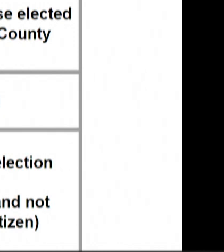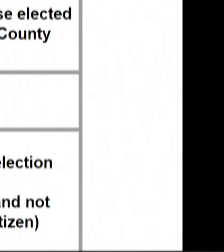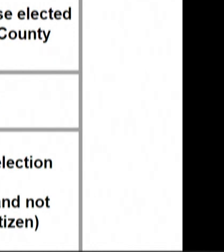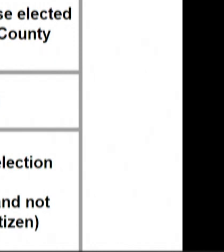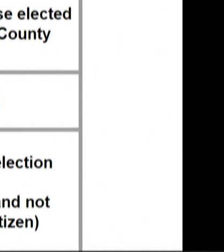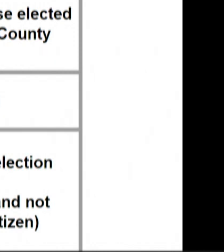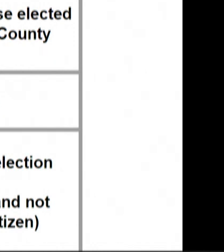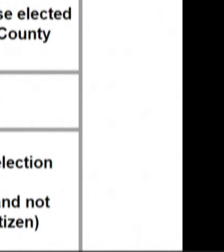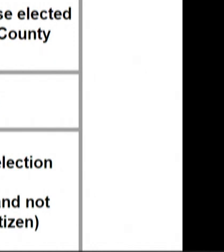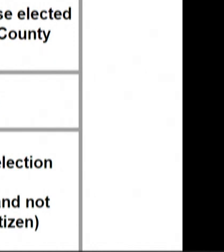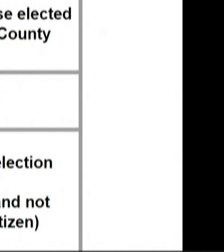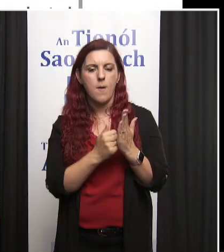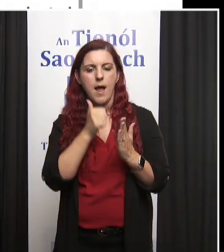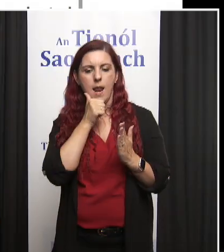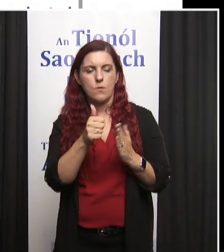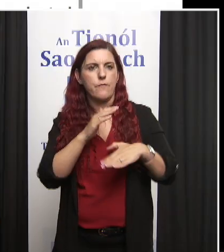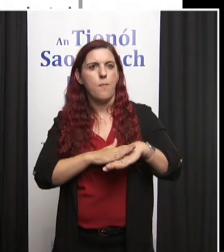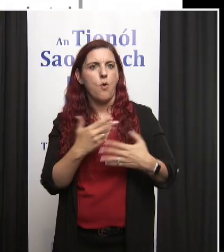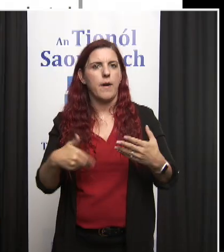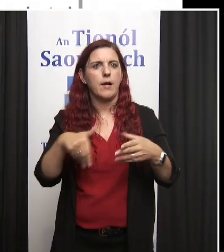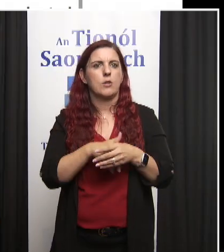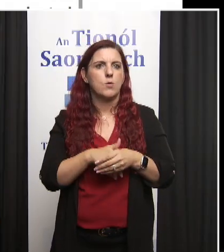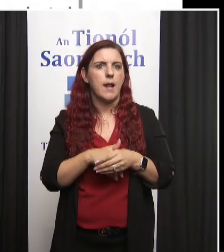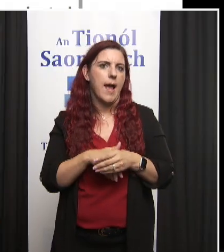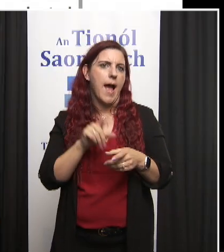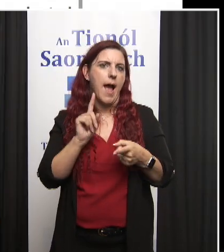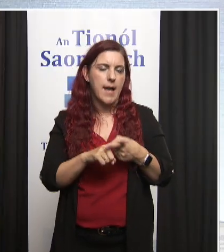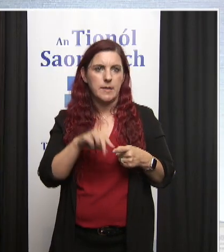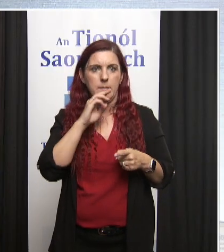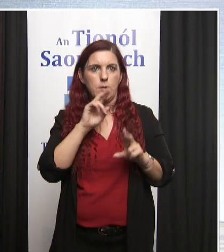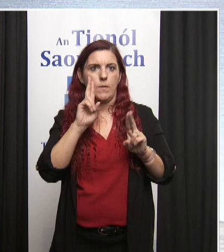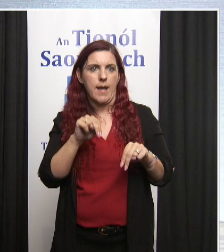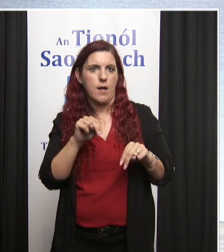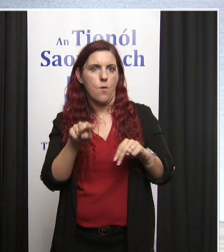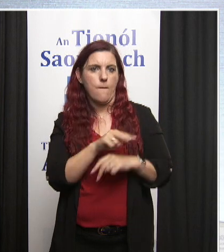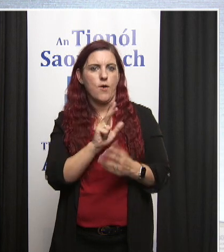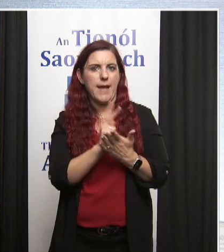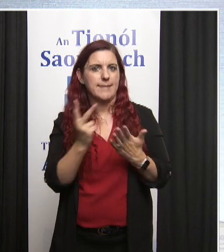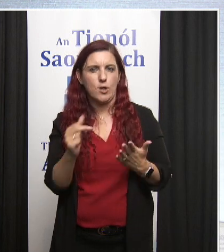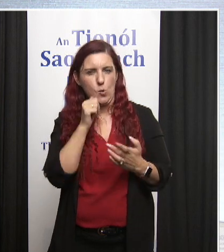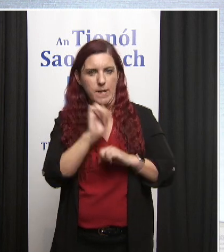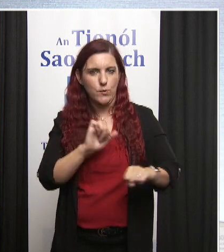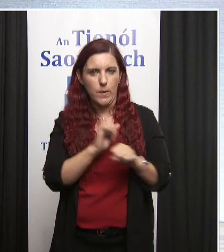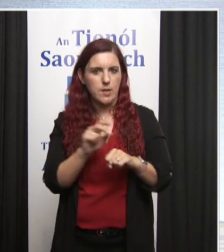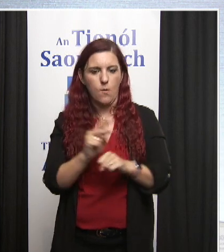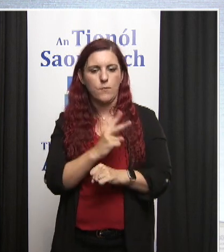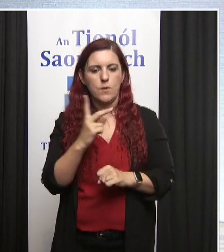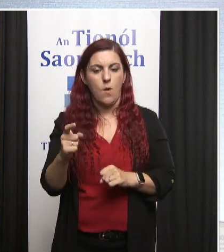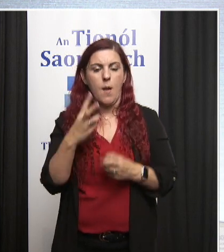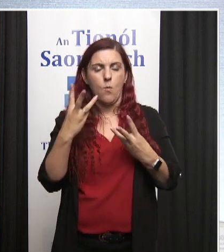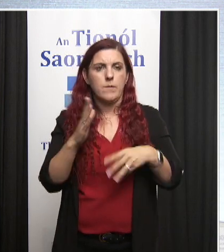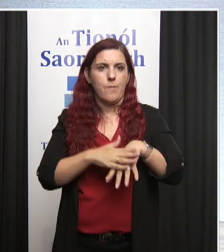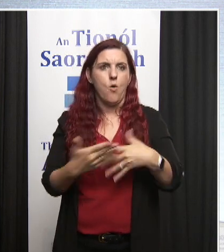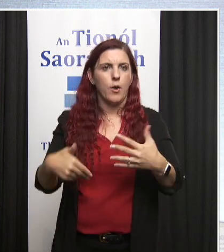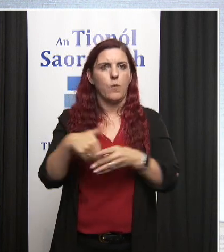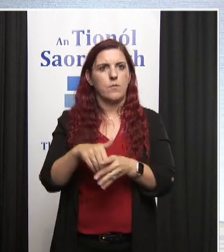allows for more inclusion and represents the people more accurately. And that's as a society what we're looking to do. We're trying to be more inclusive, and I